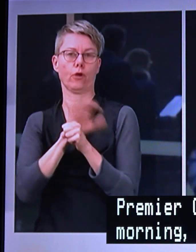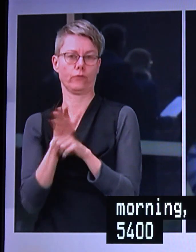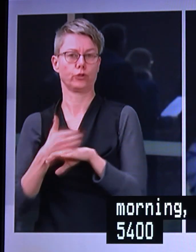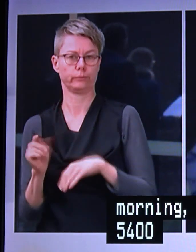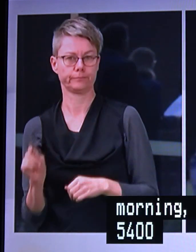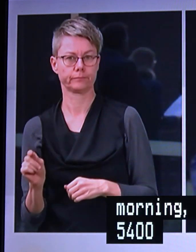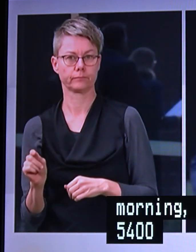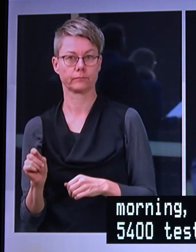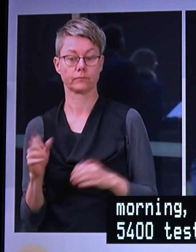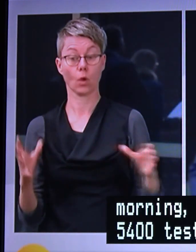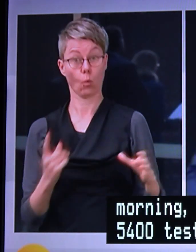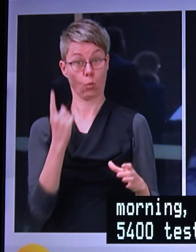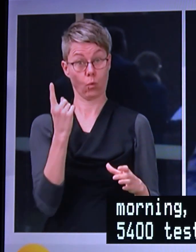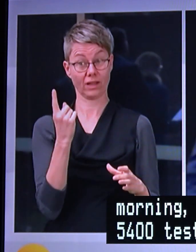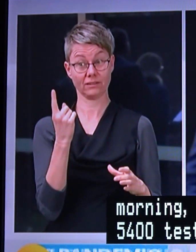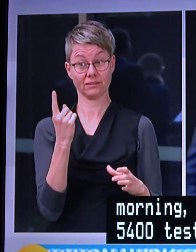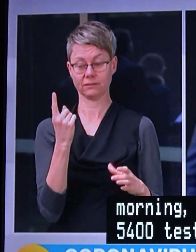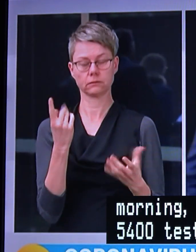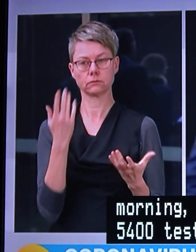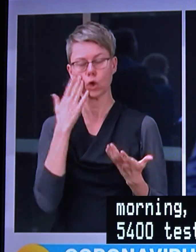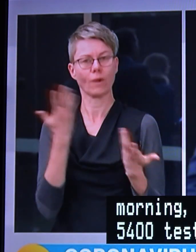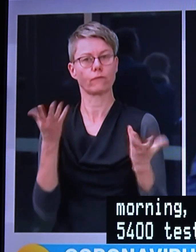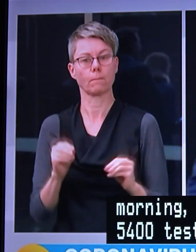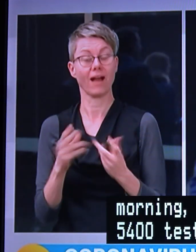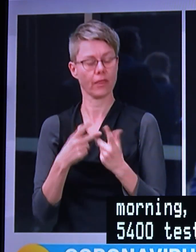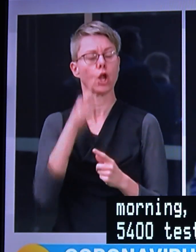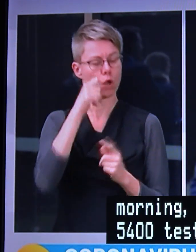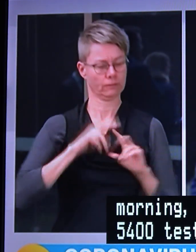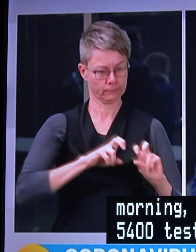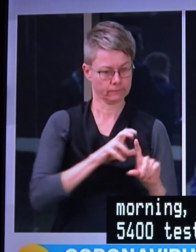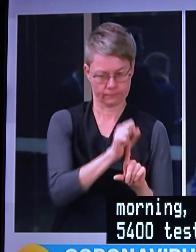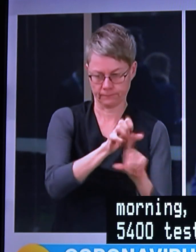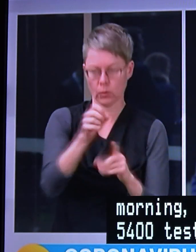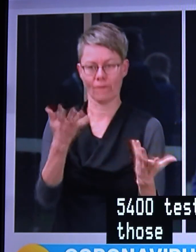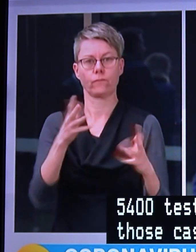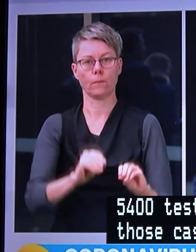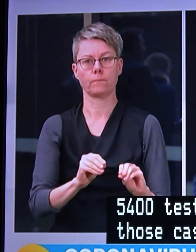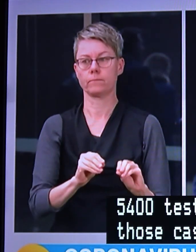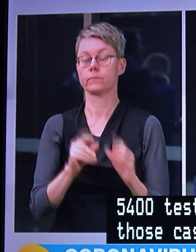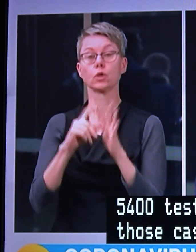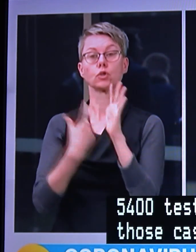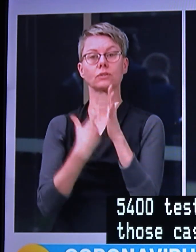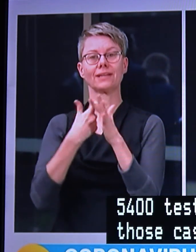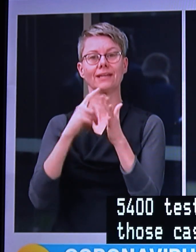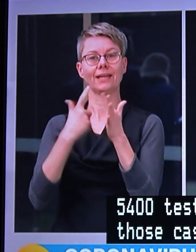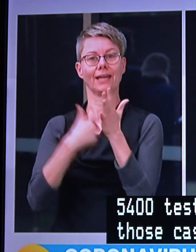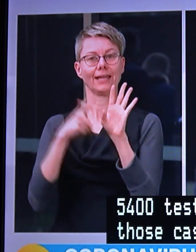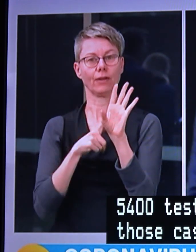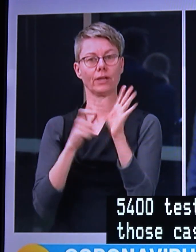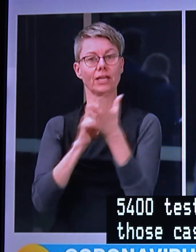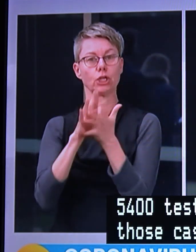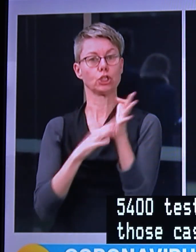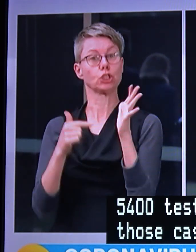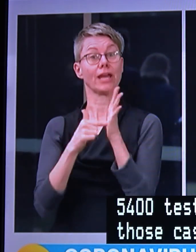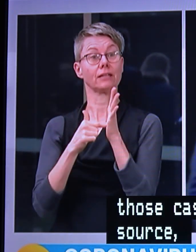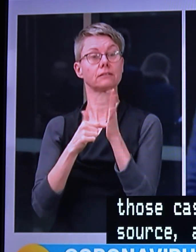those cases, one has an unknown source. All the others have a known source, and Dr. Kerry Chant will provide that